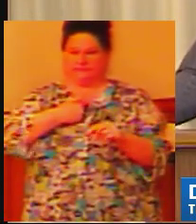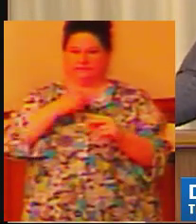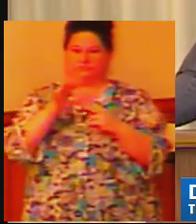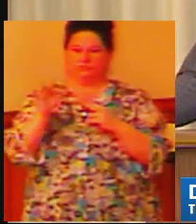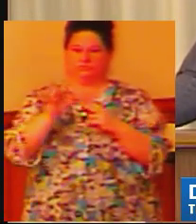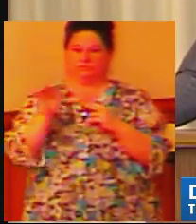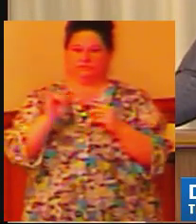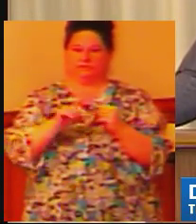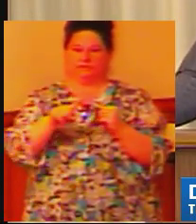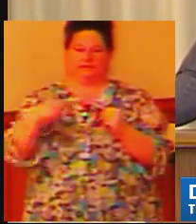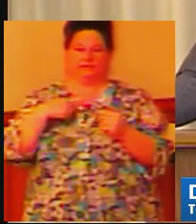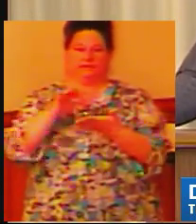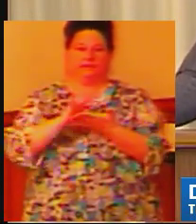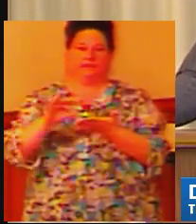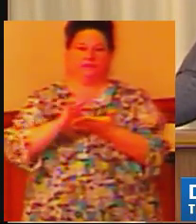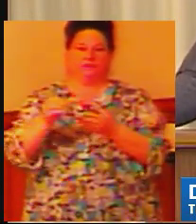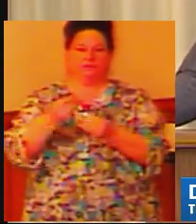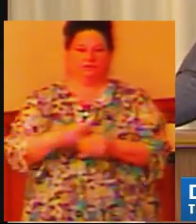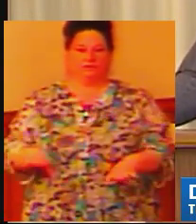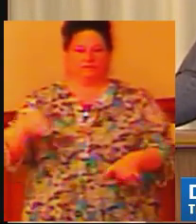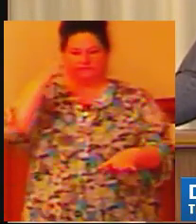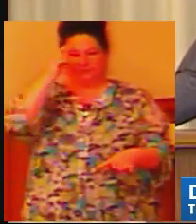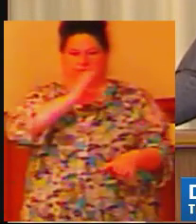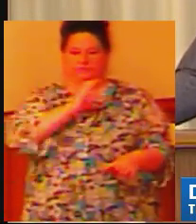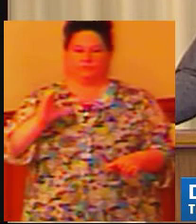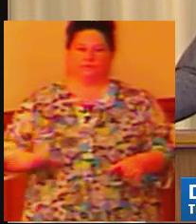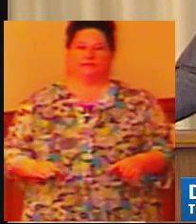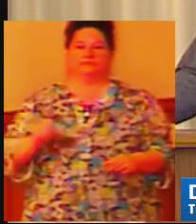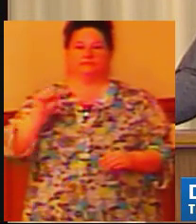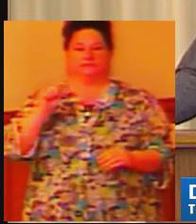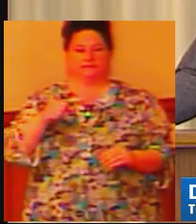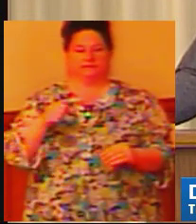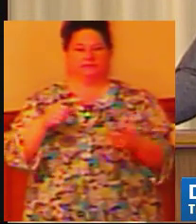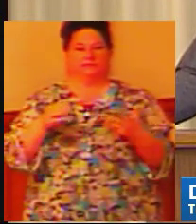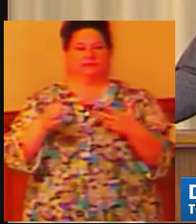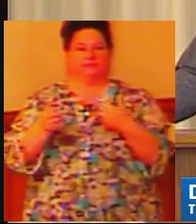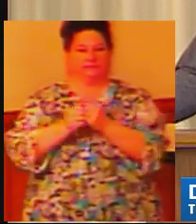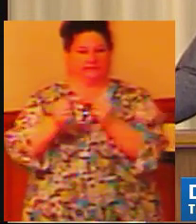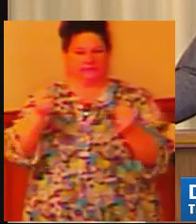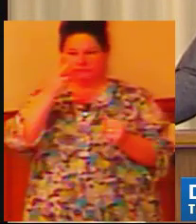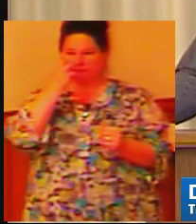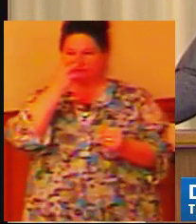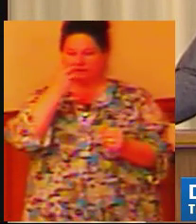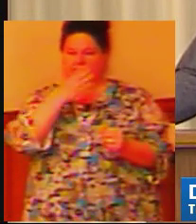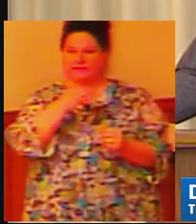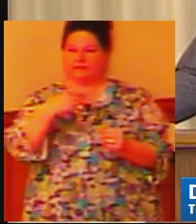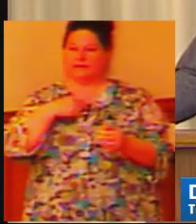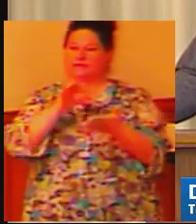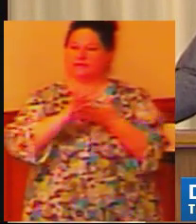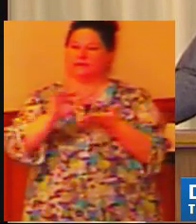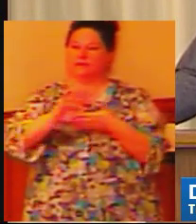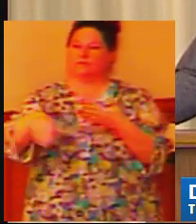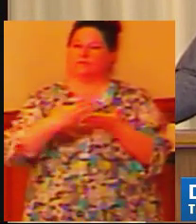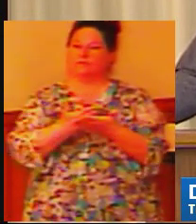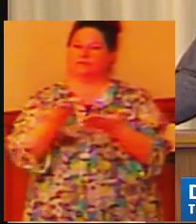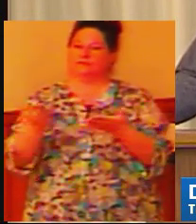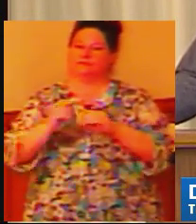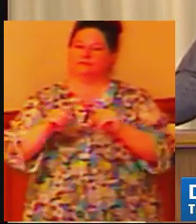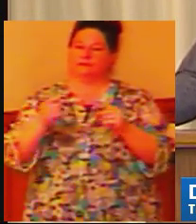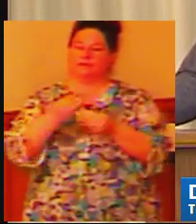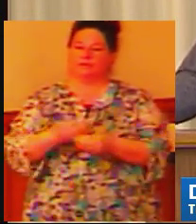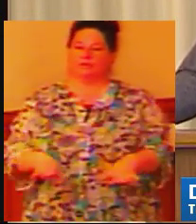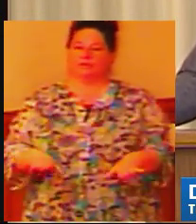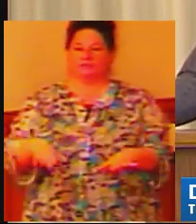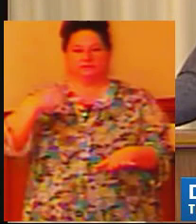those I counted loss for Christ. Yea, doubtless, and I count all things but loss for